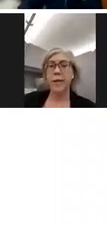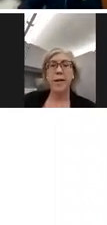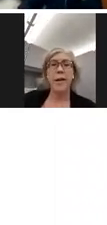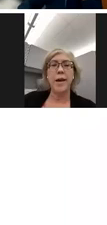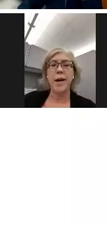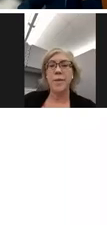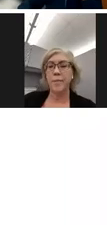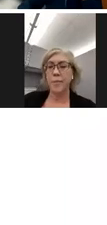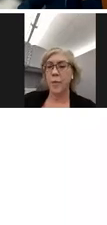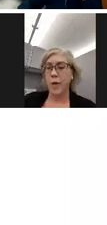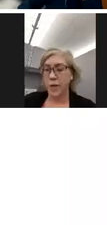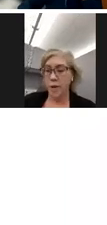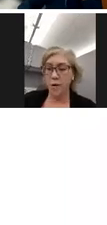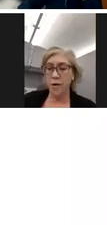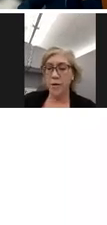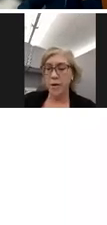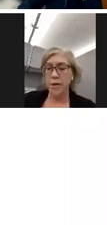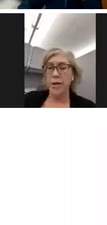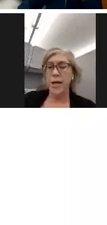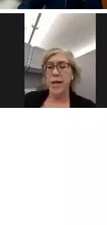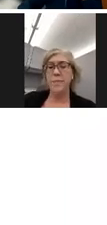County. With our